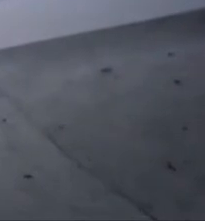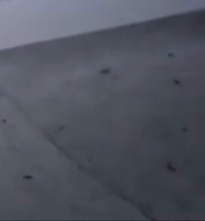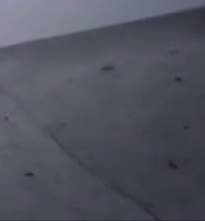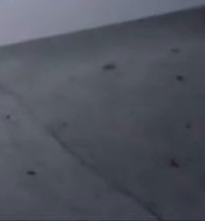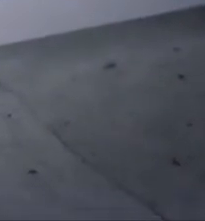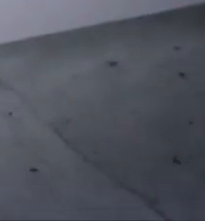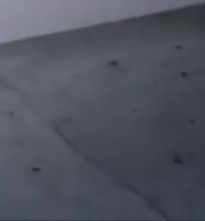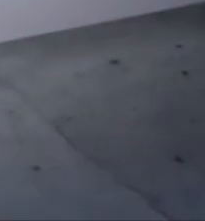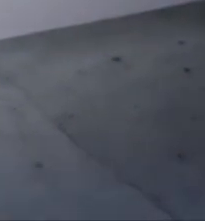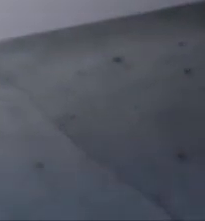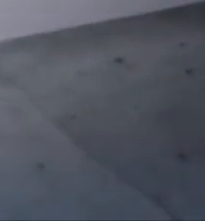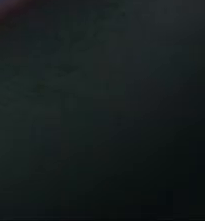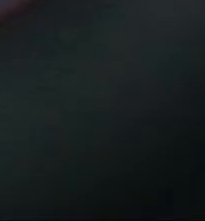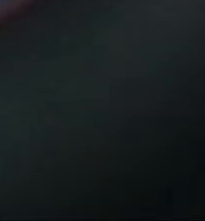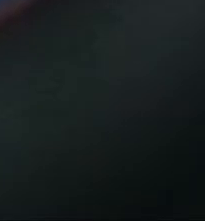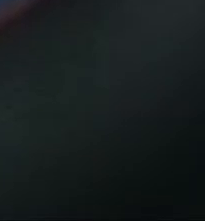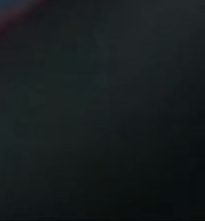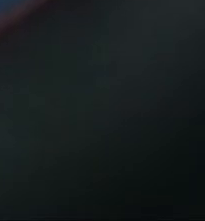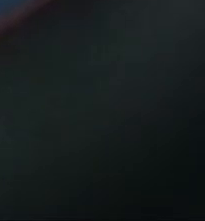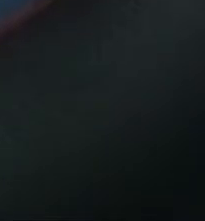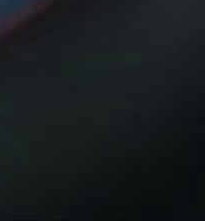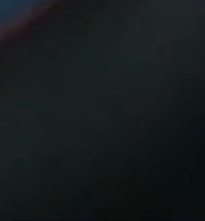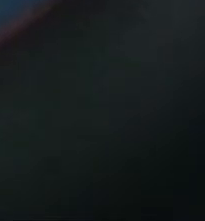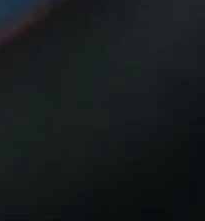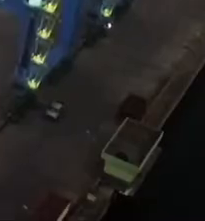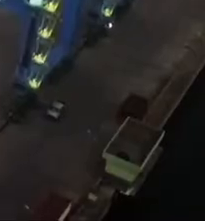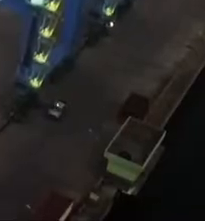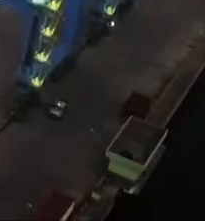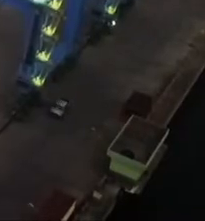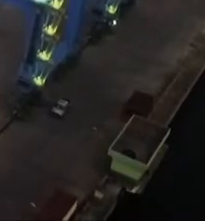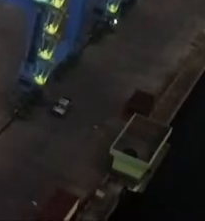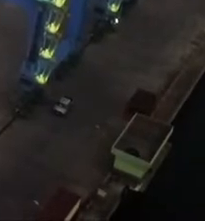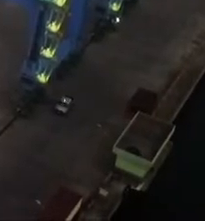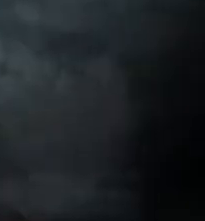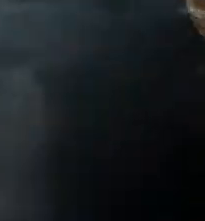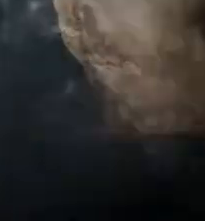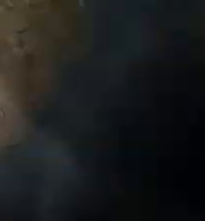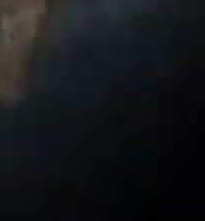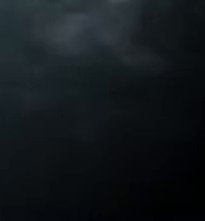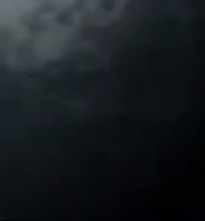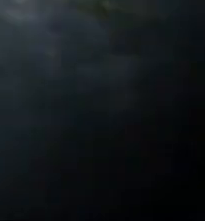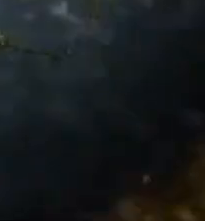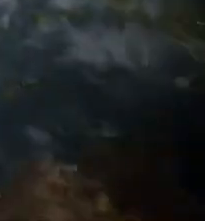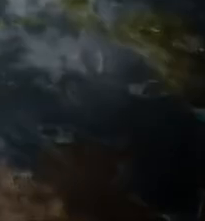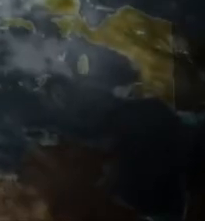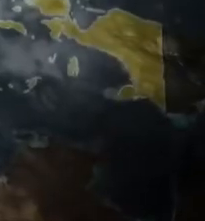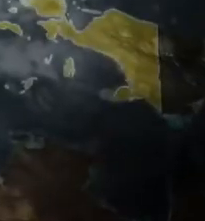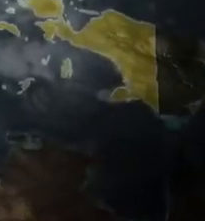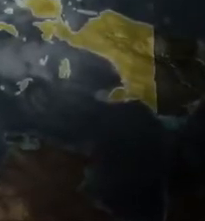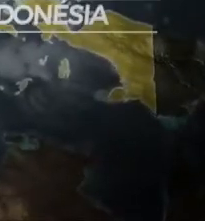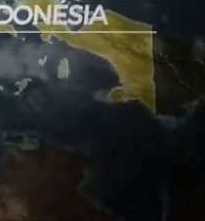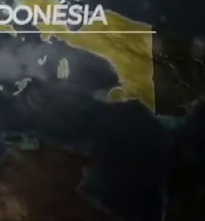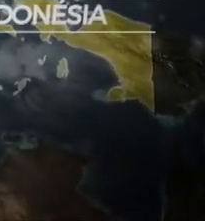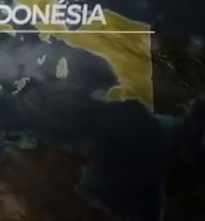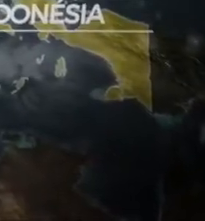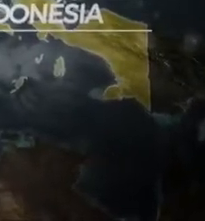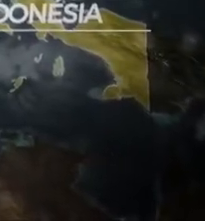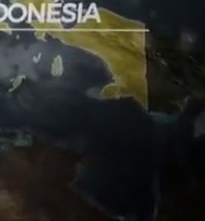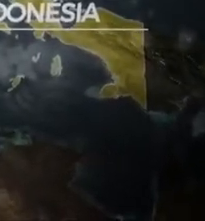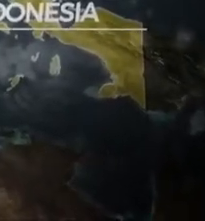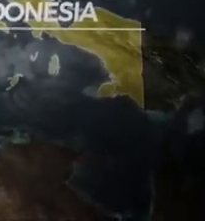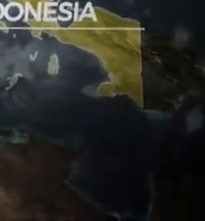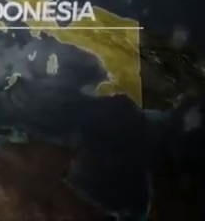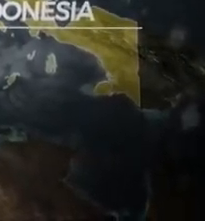Creating standardized batches and quality control, the company developed an exclusive system allowing